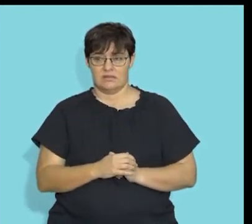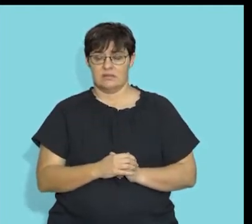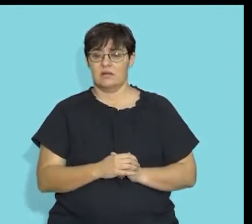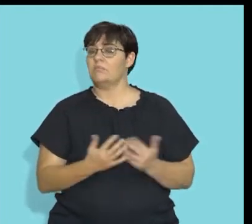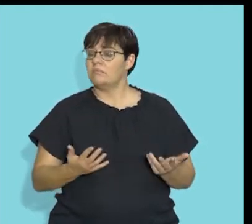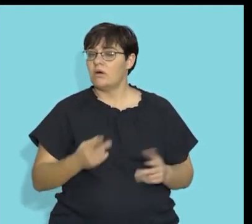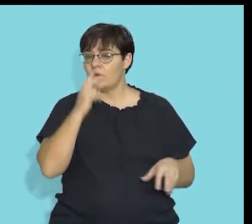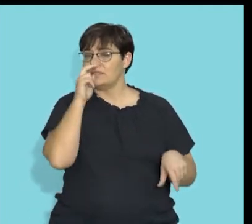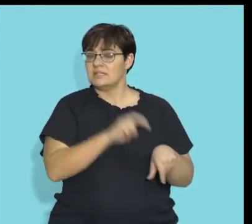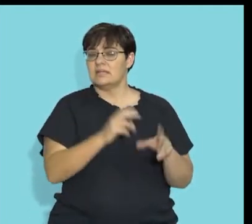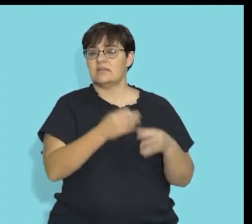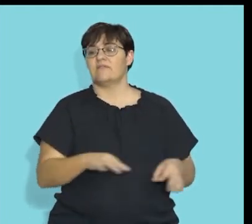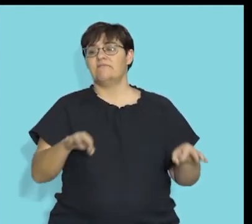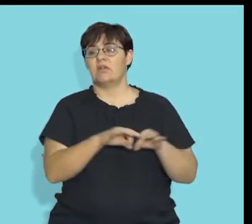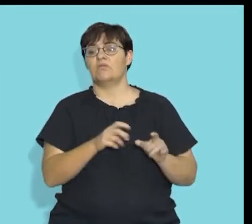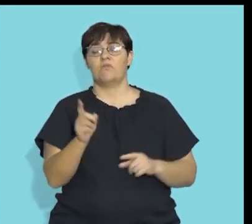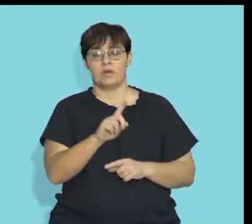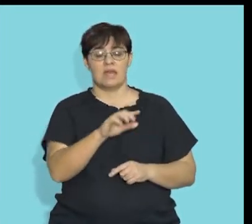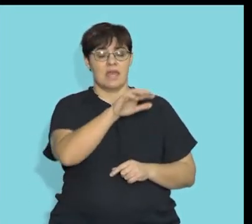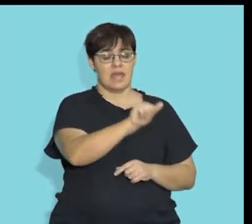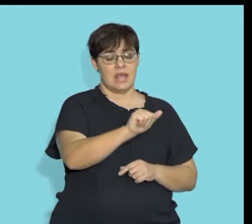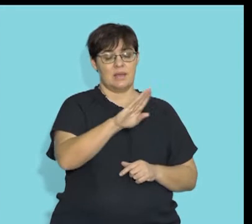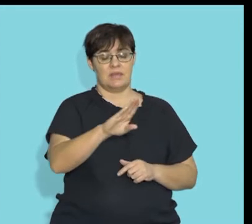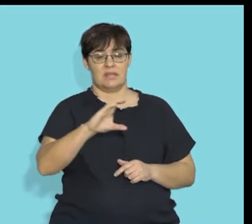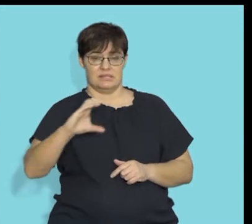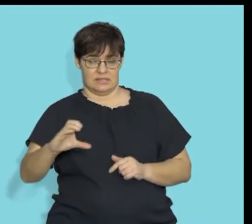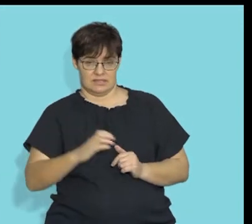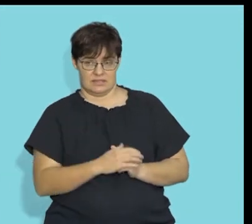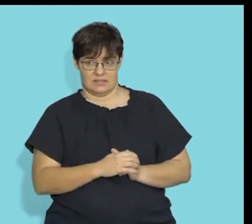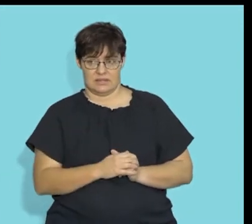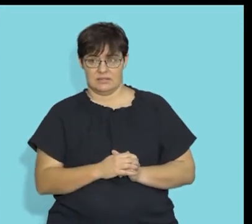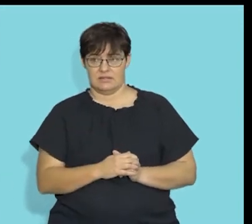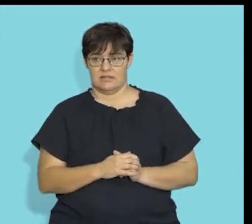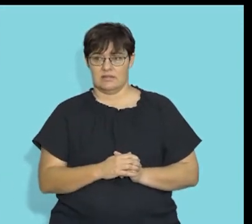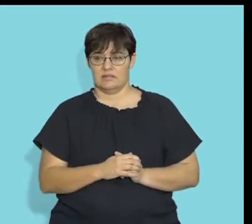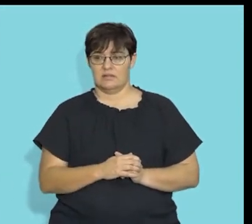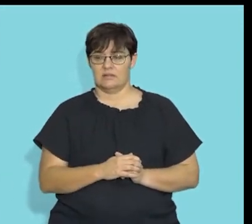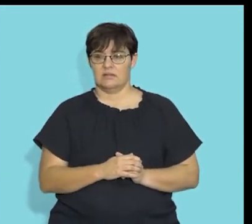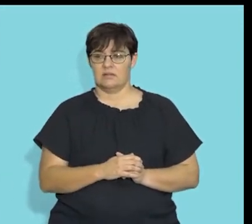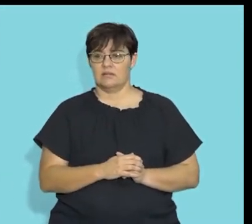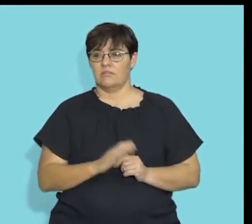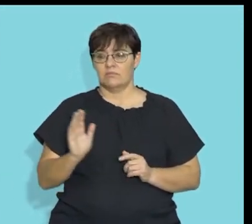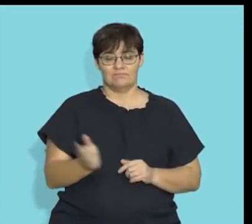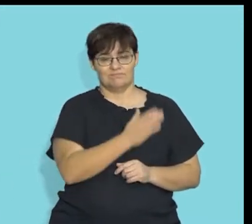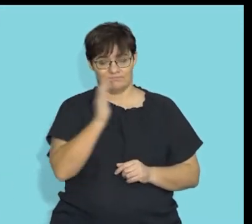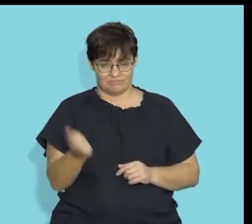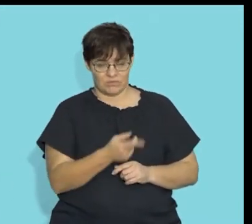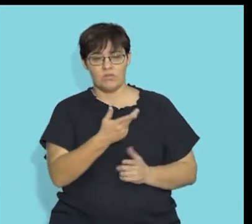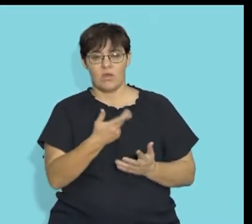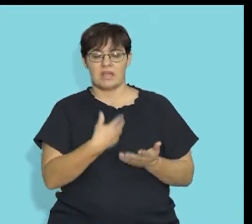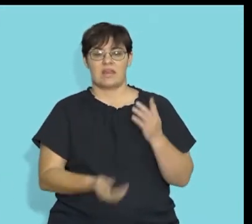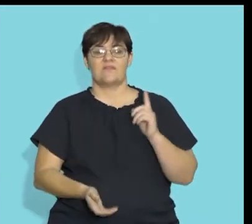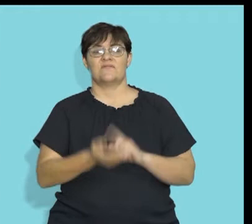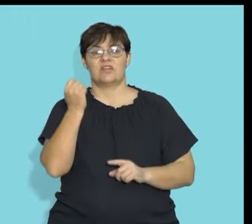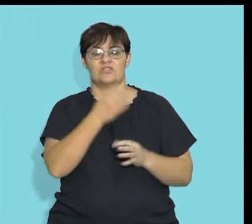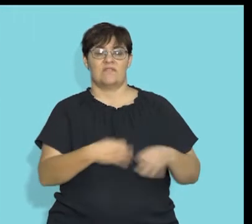now we actually need to find values for A, B, and C. I'm going to be flipping through the slides so I can